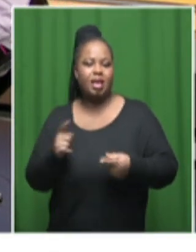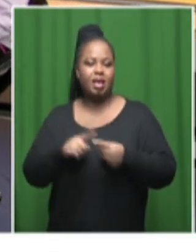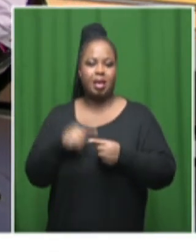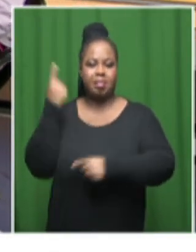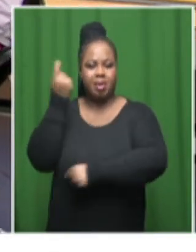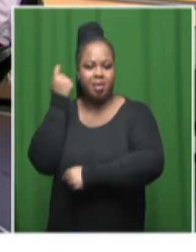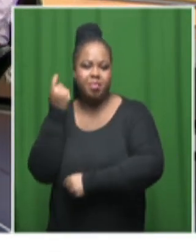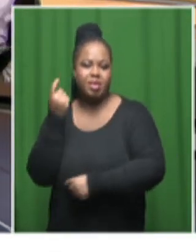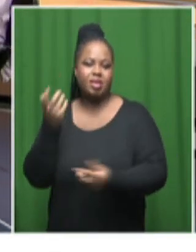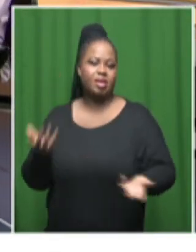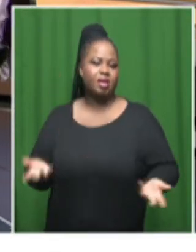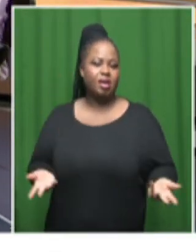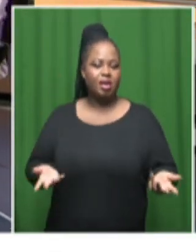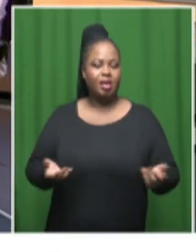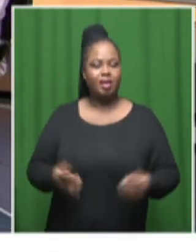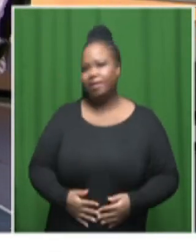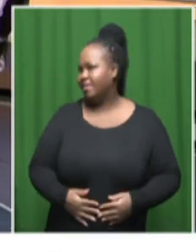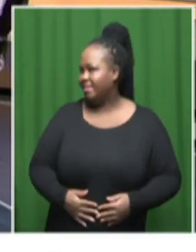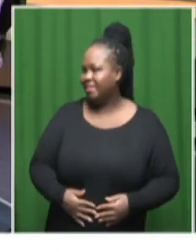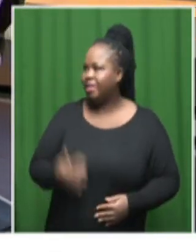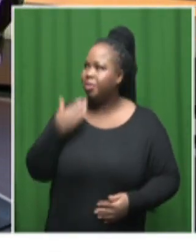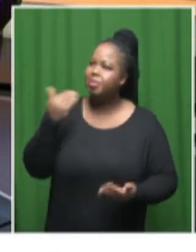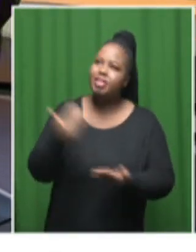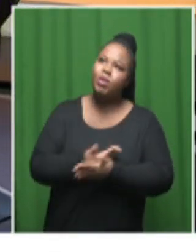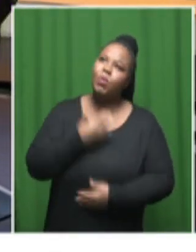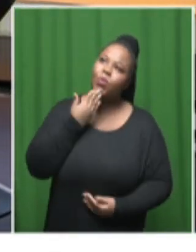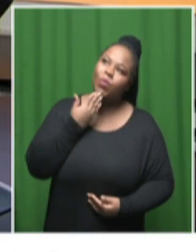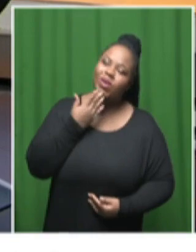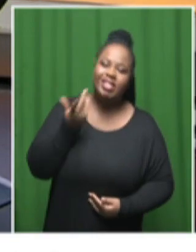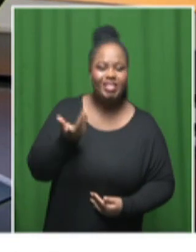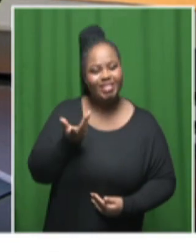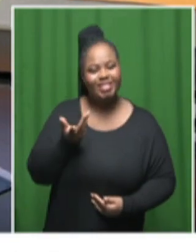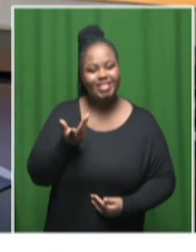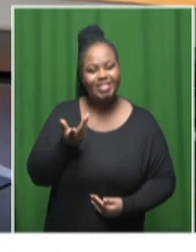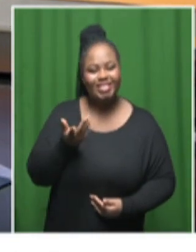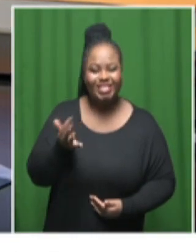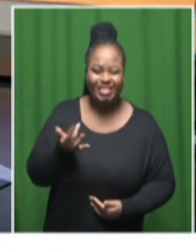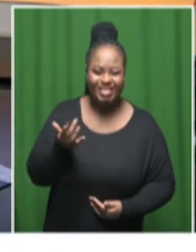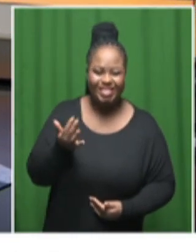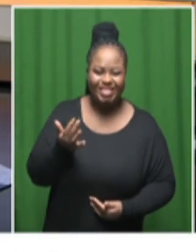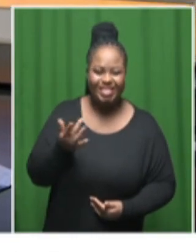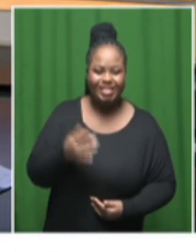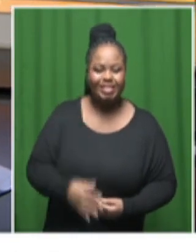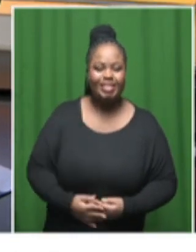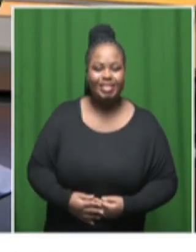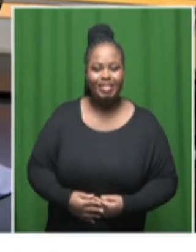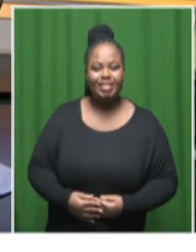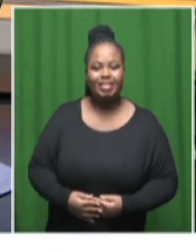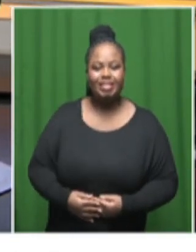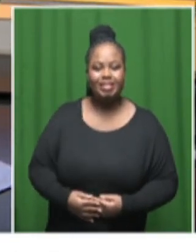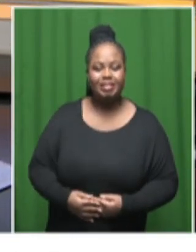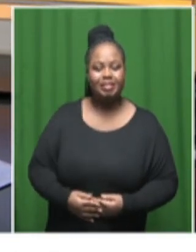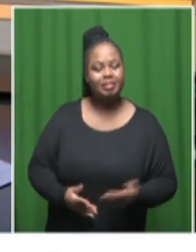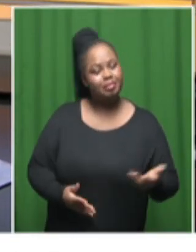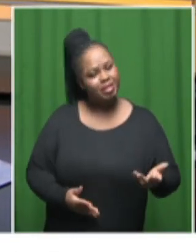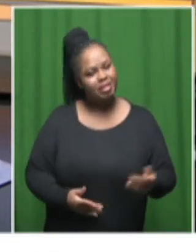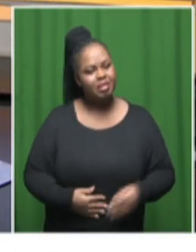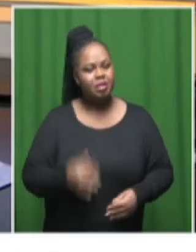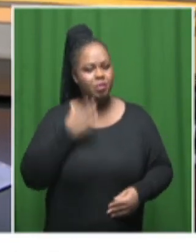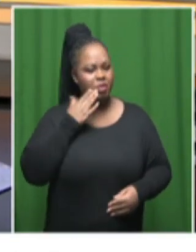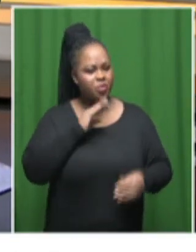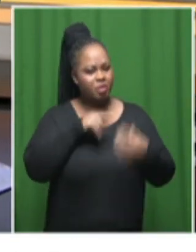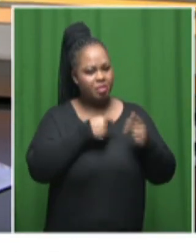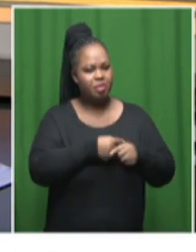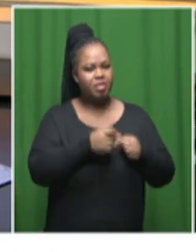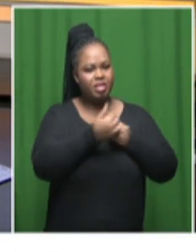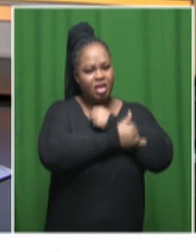Malawi. Who am I missing? They will kill me. No, don't worry, they won't. And as you talk about the